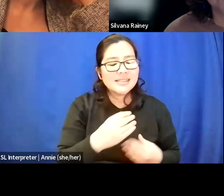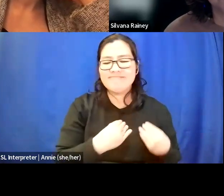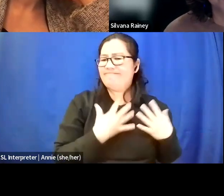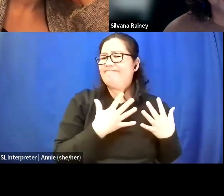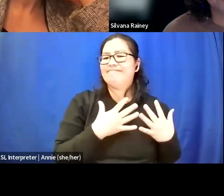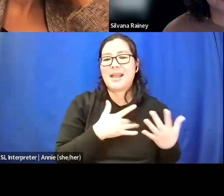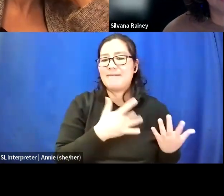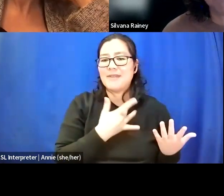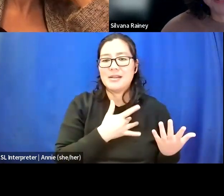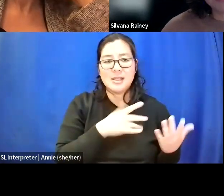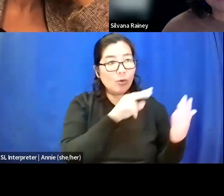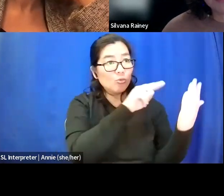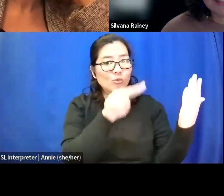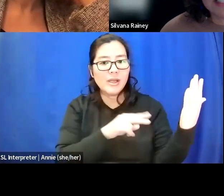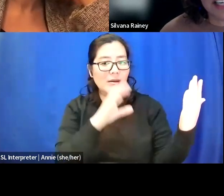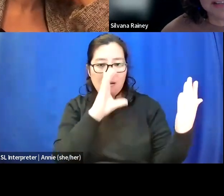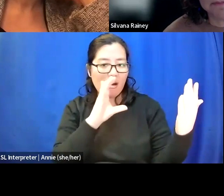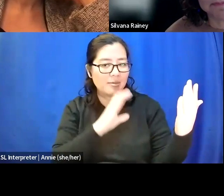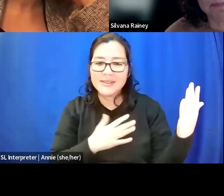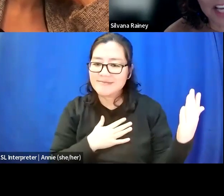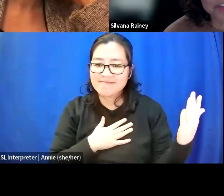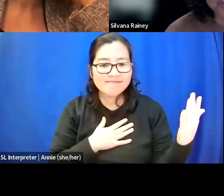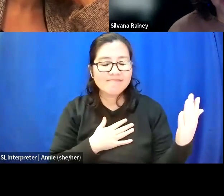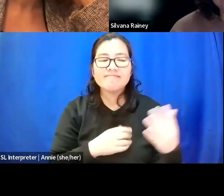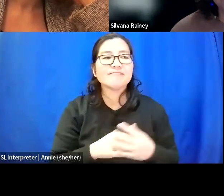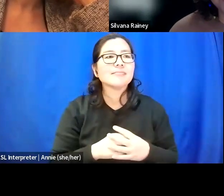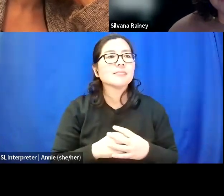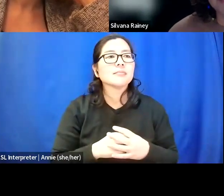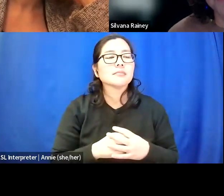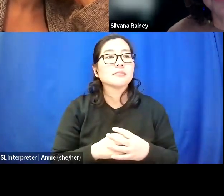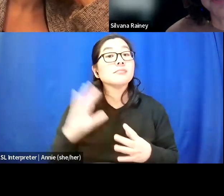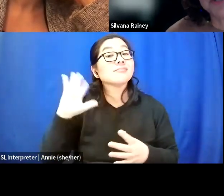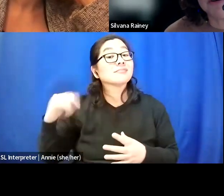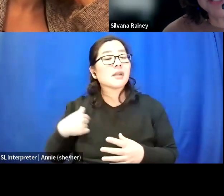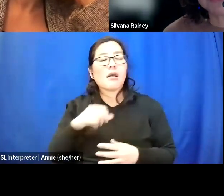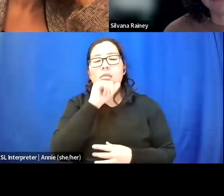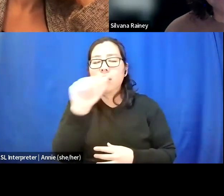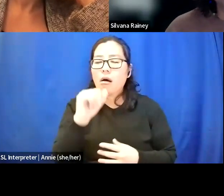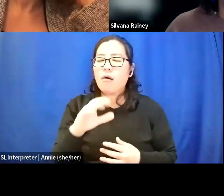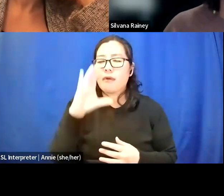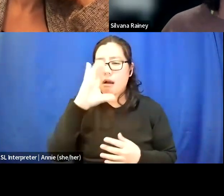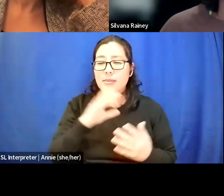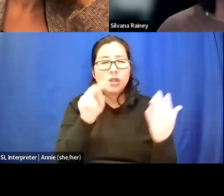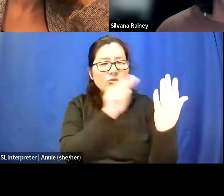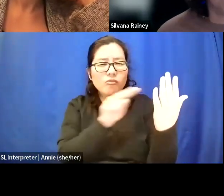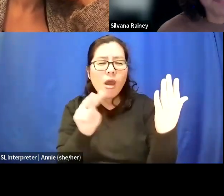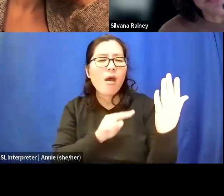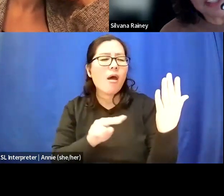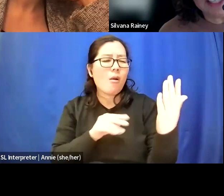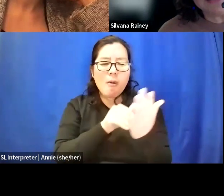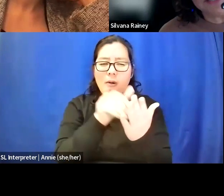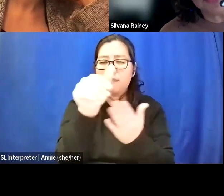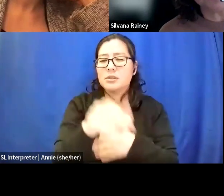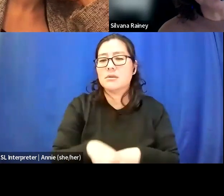of reading a comic. I used to love comics. I used to read comics. I went from comics